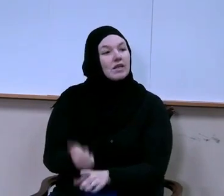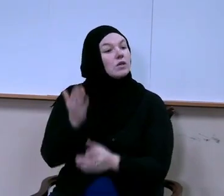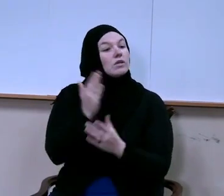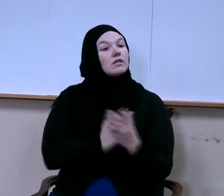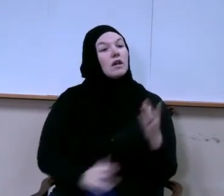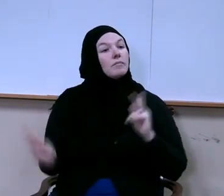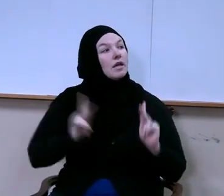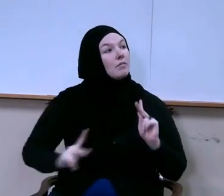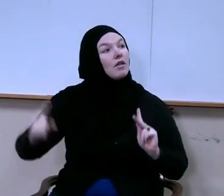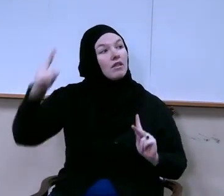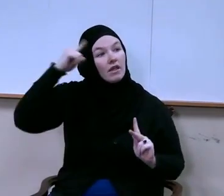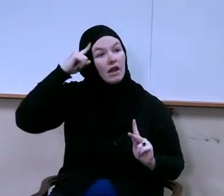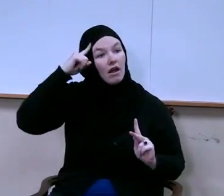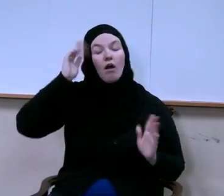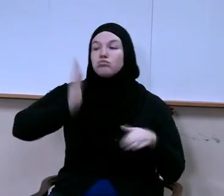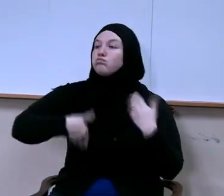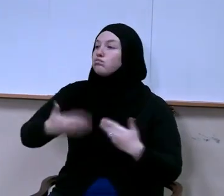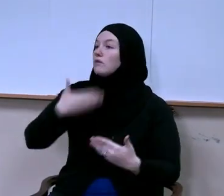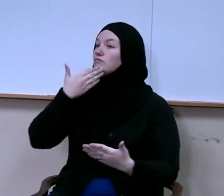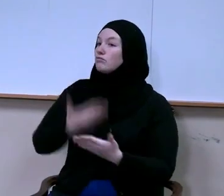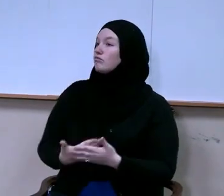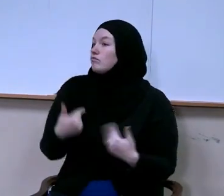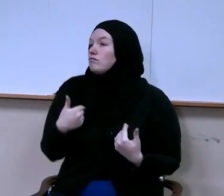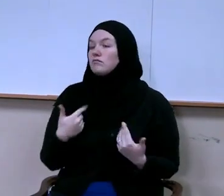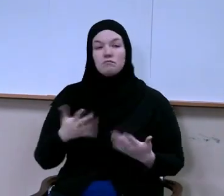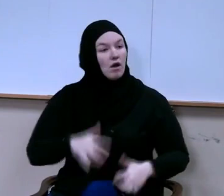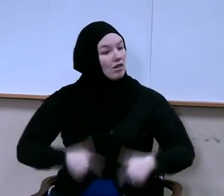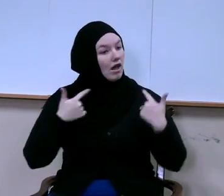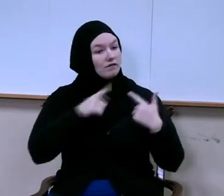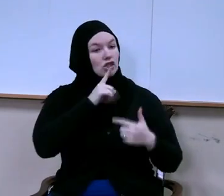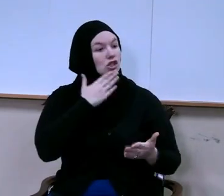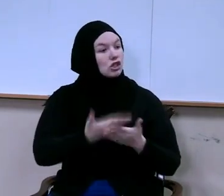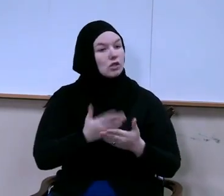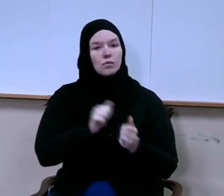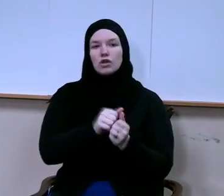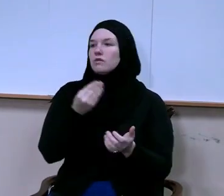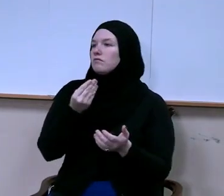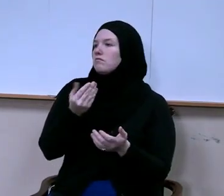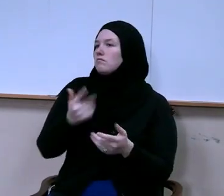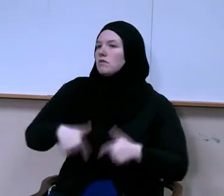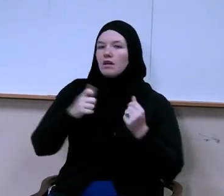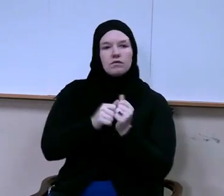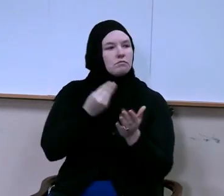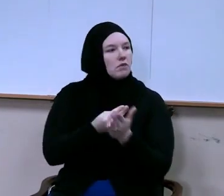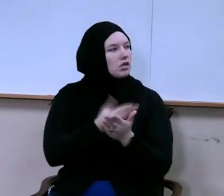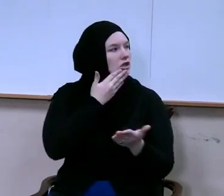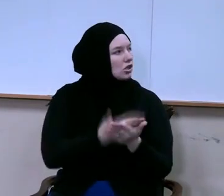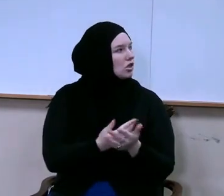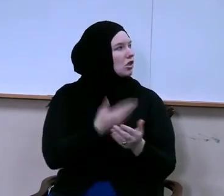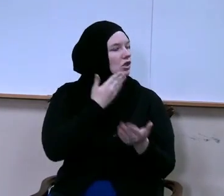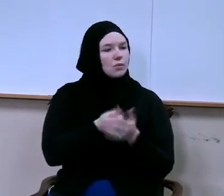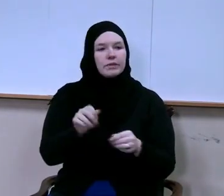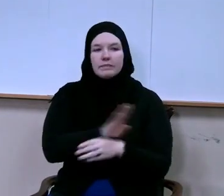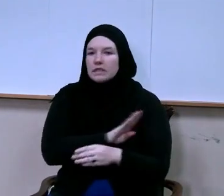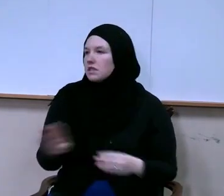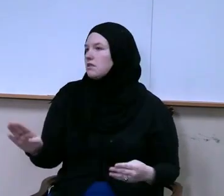some people think that they are doing well. They are good with money, they are good with business, they